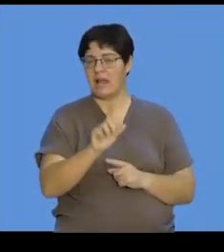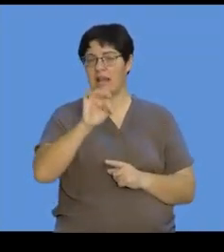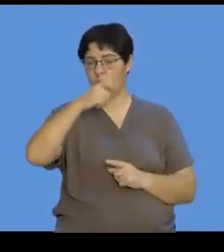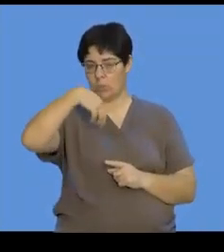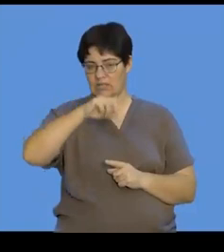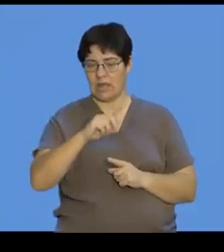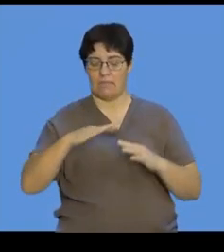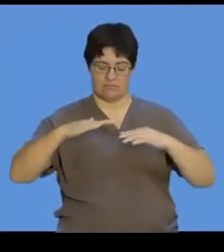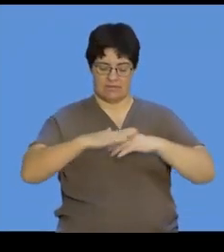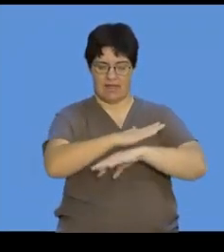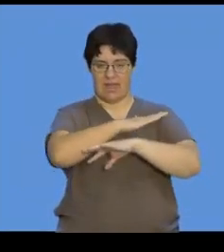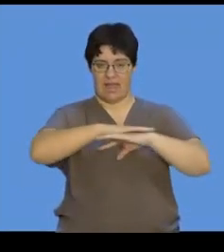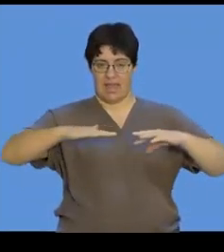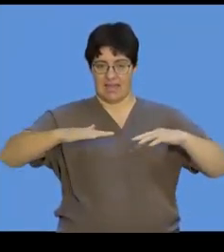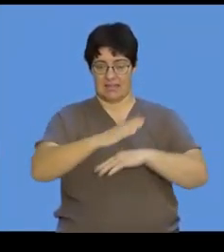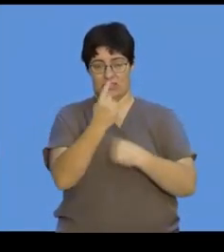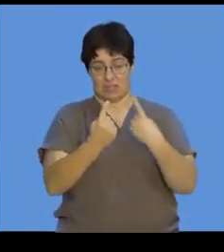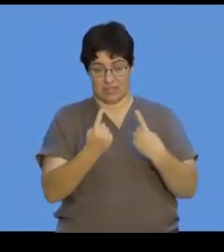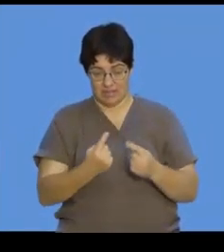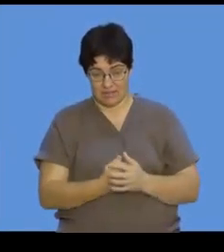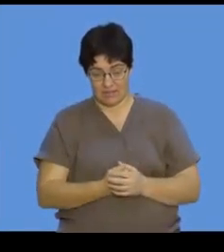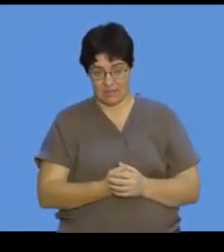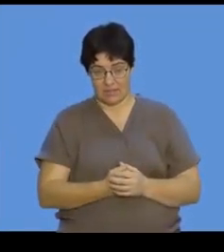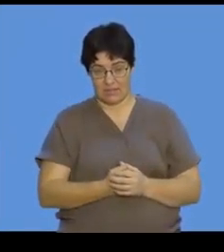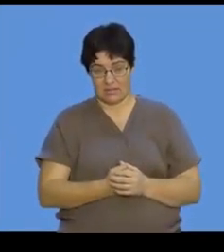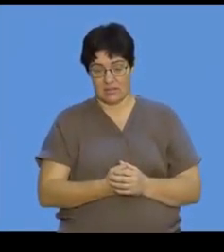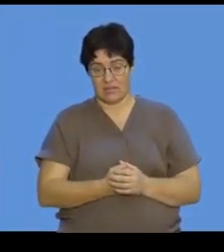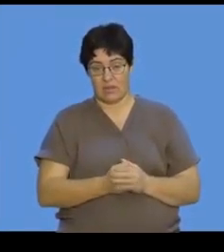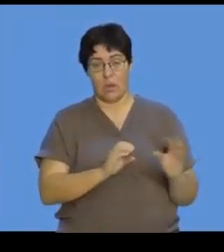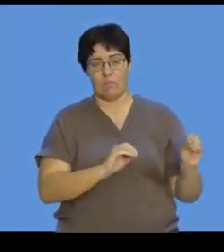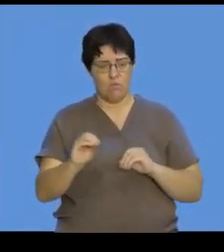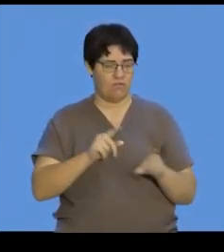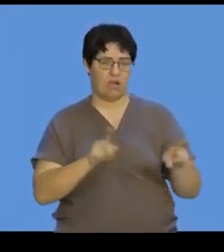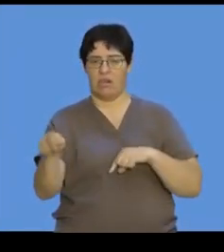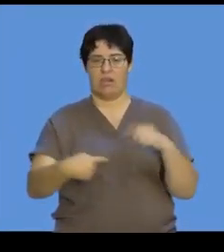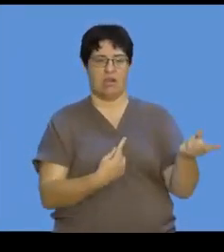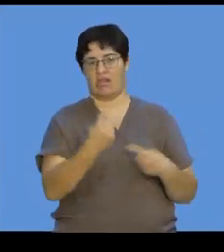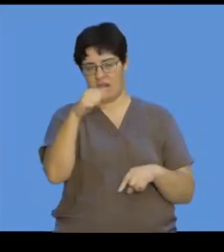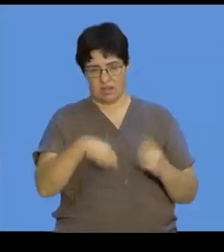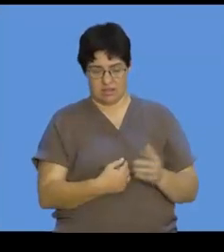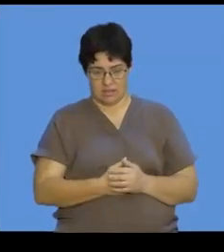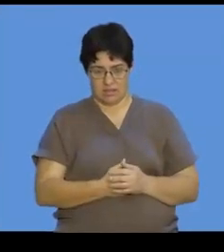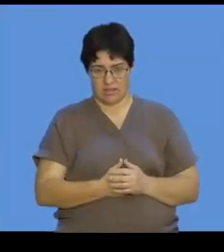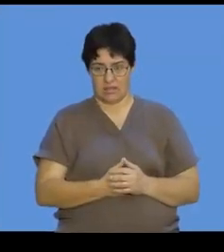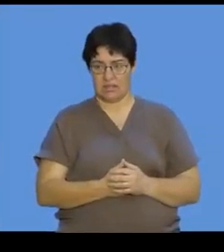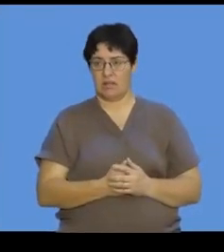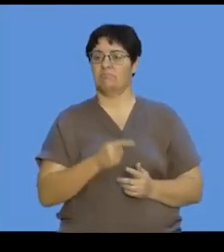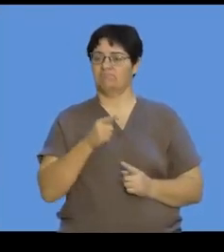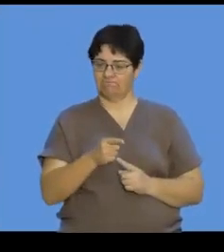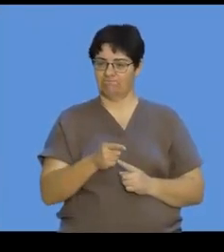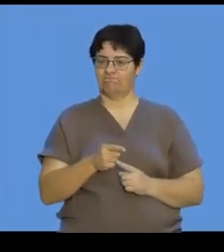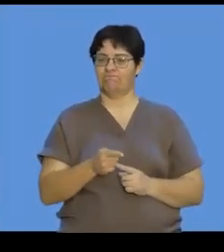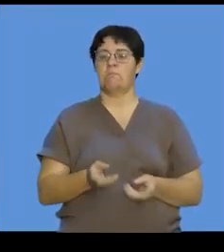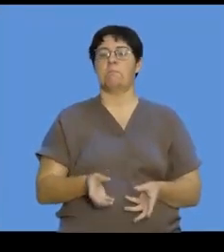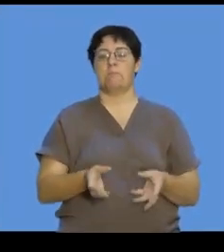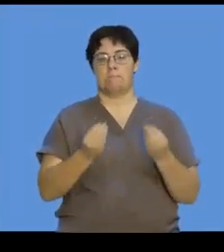are sliding past each other, okay? And the movement is also random, which results in this these